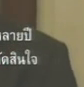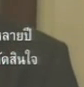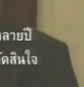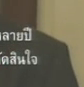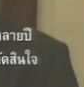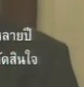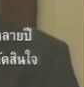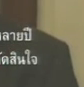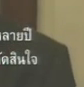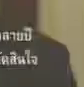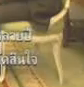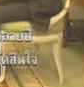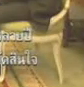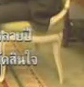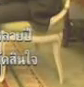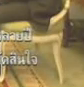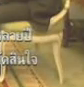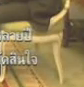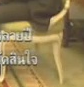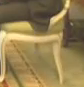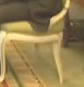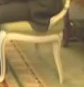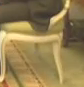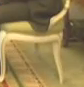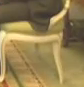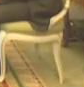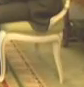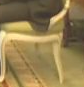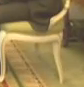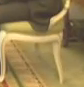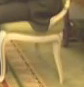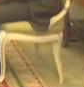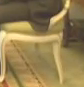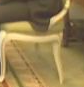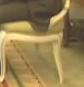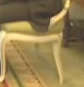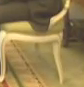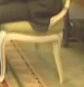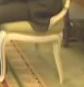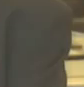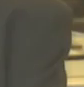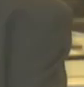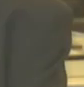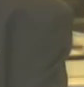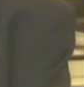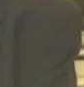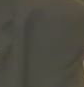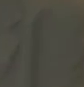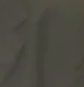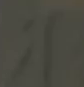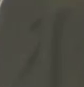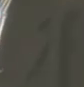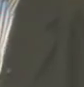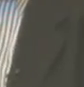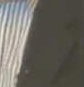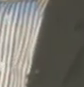how you consult, how you can take decisions at the right sort of moment. But there's also research capacity. For example, one of the members